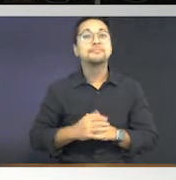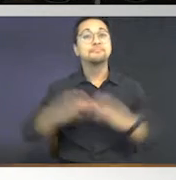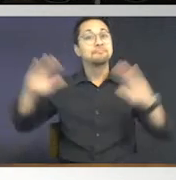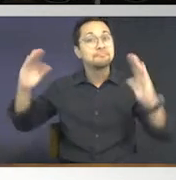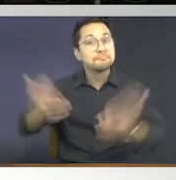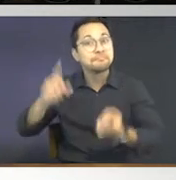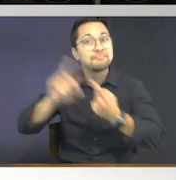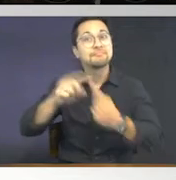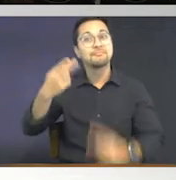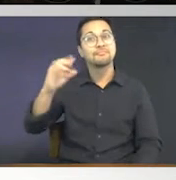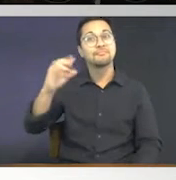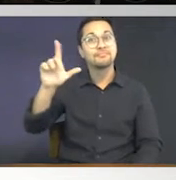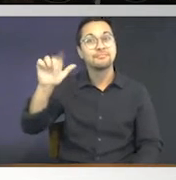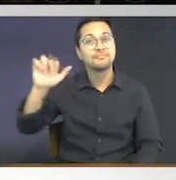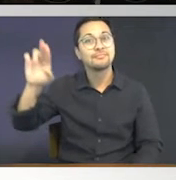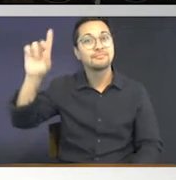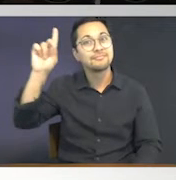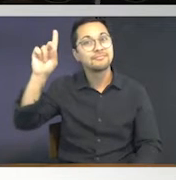"Welcome to Holland."